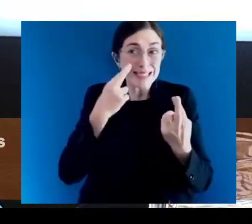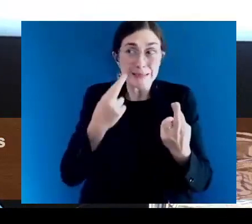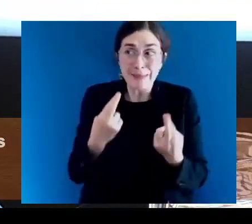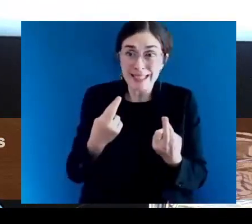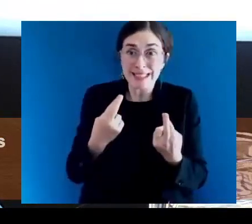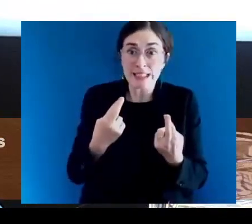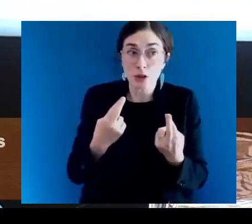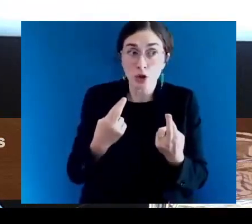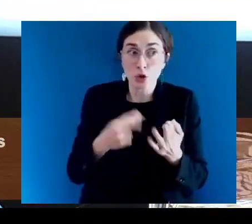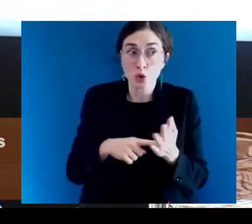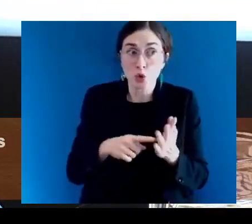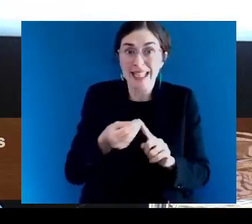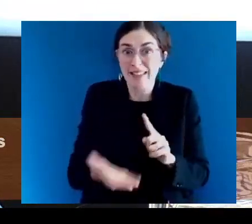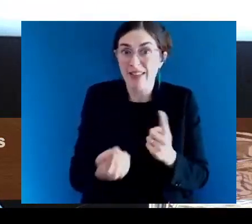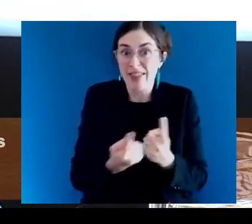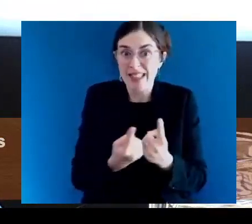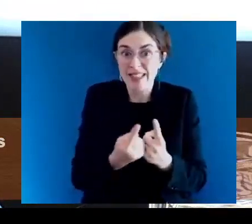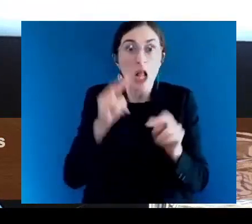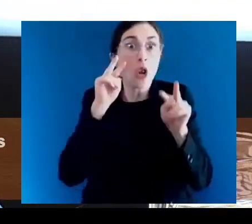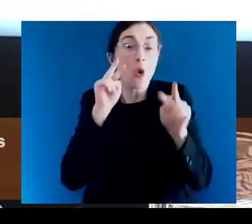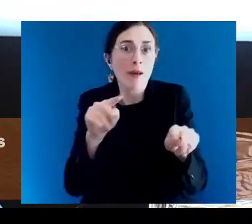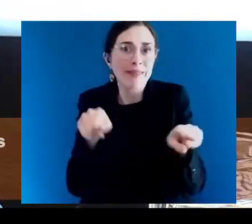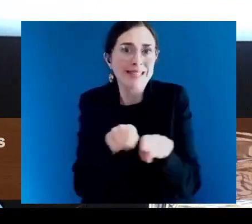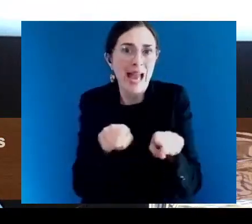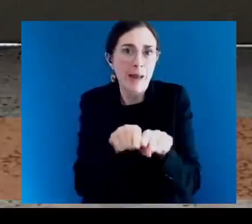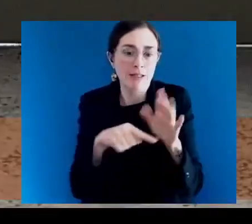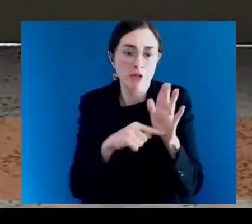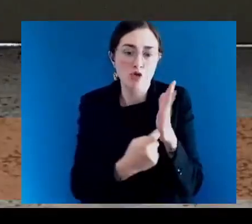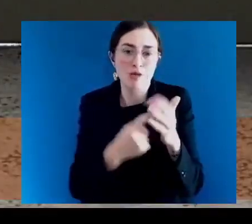treaty. Mm. That's what we're going to do.